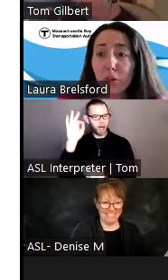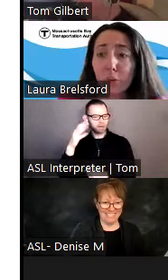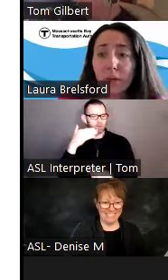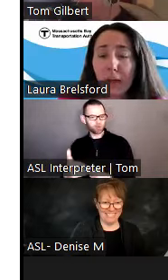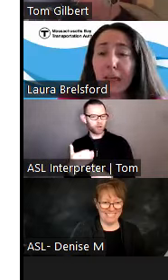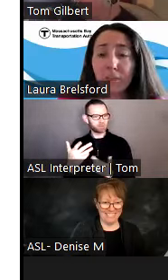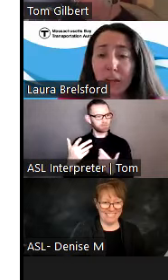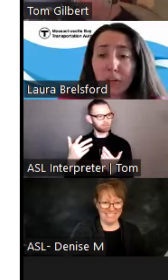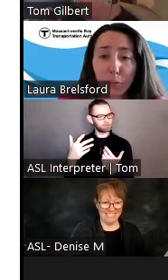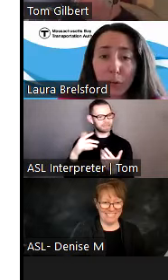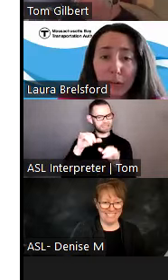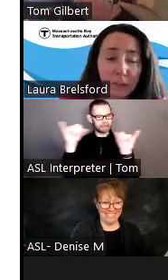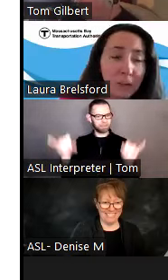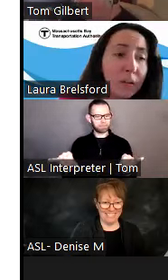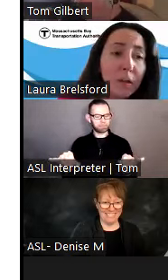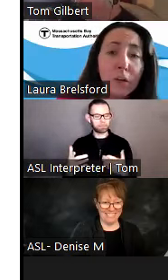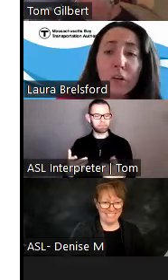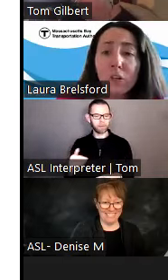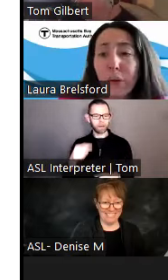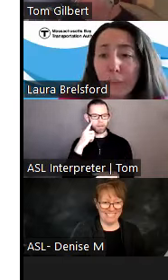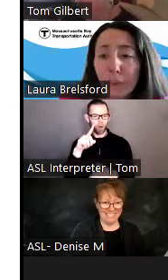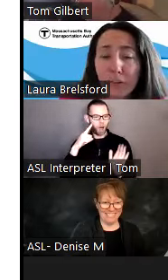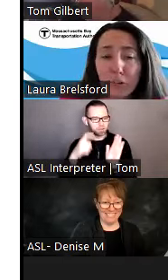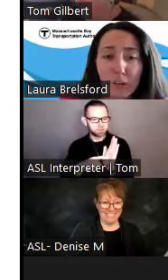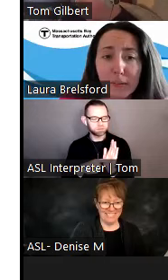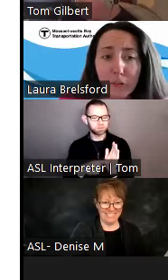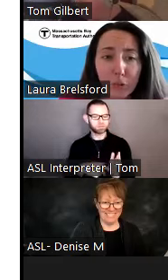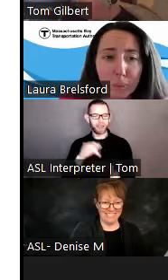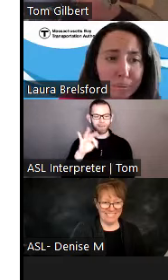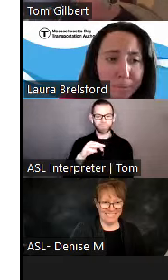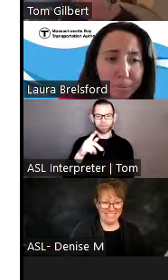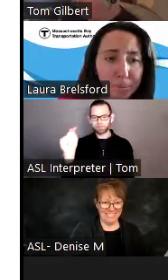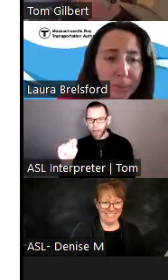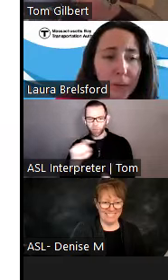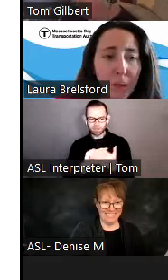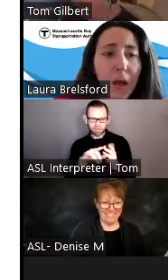as new and innovative tools to helping us address the issue.